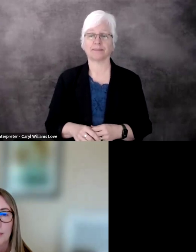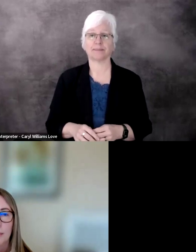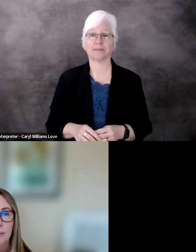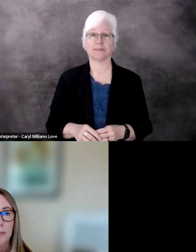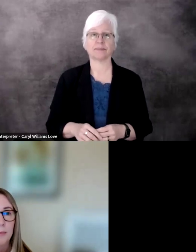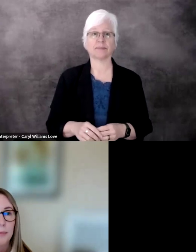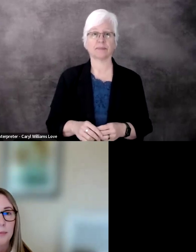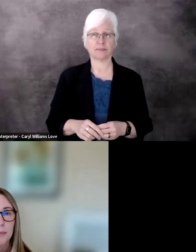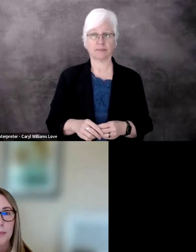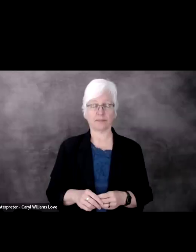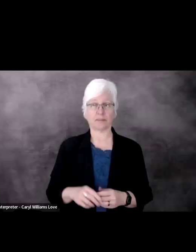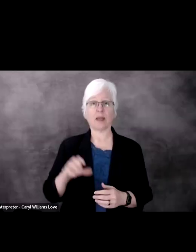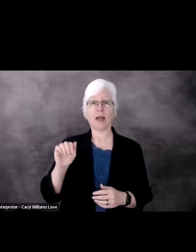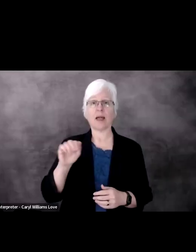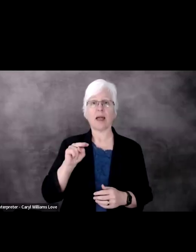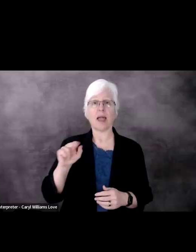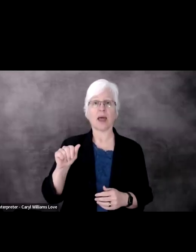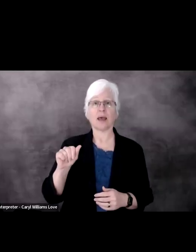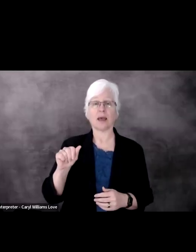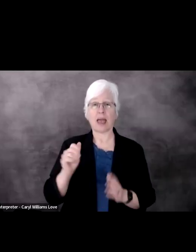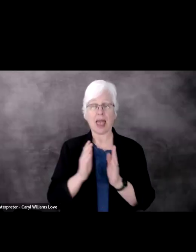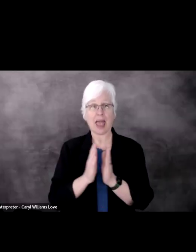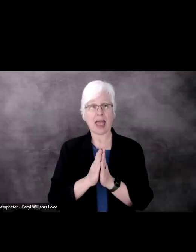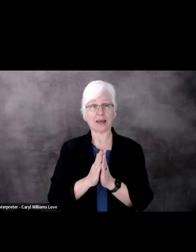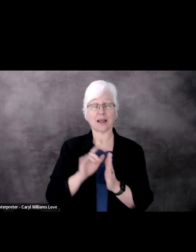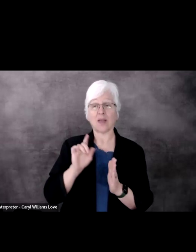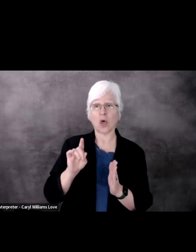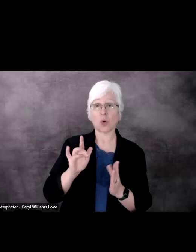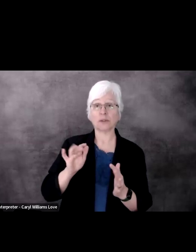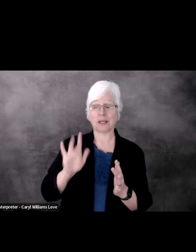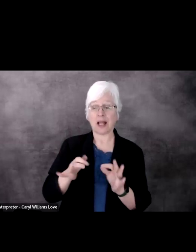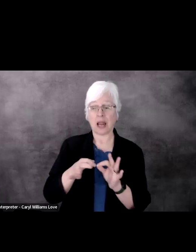Oh, and Anna asked can we get the link to those listening sessions?